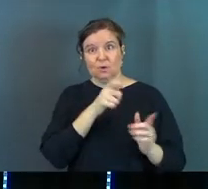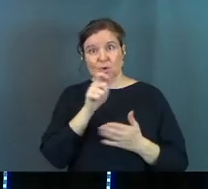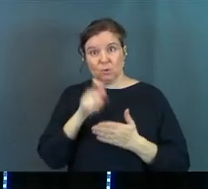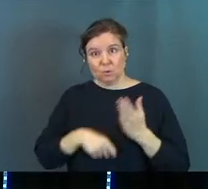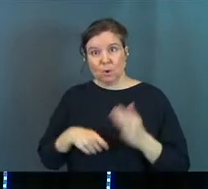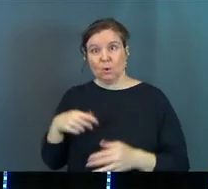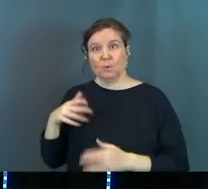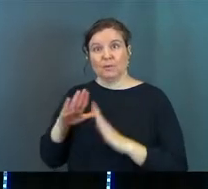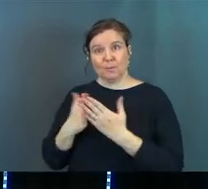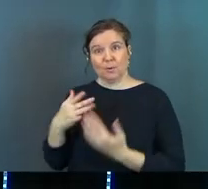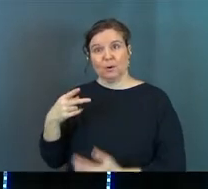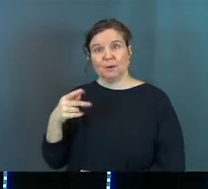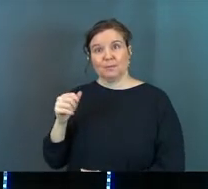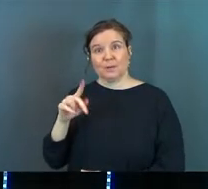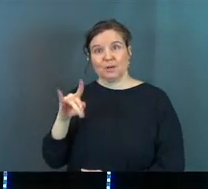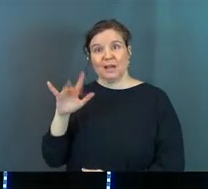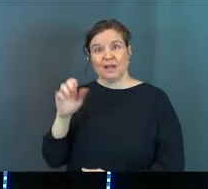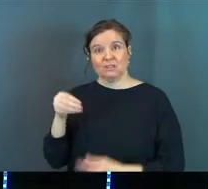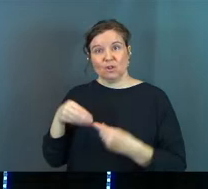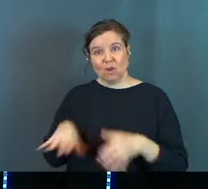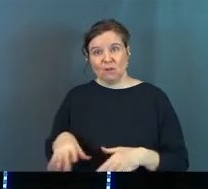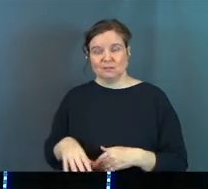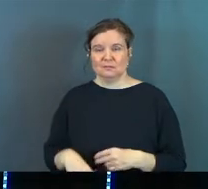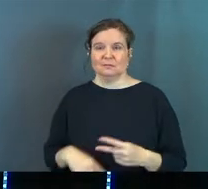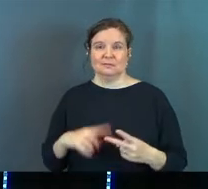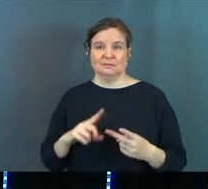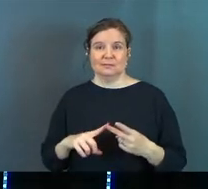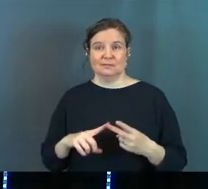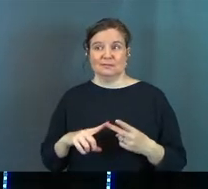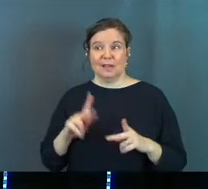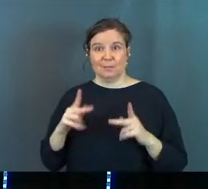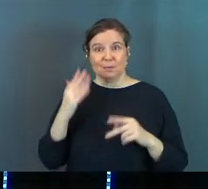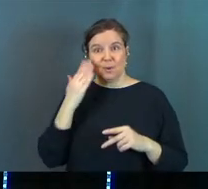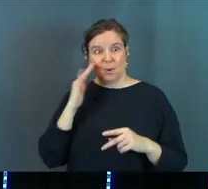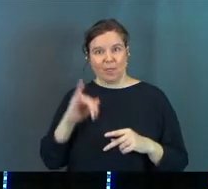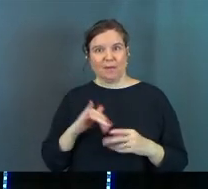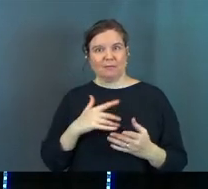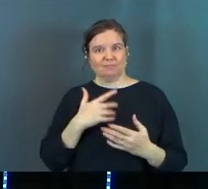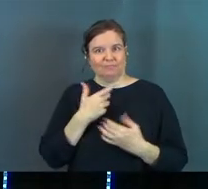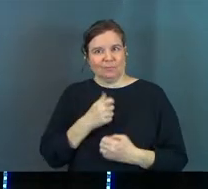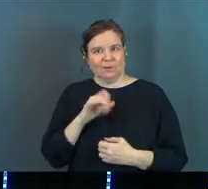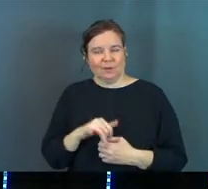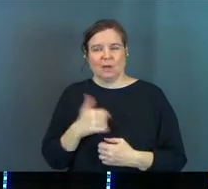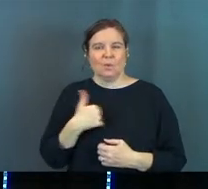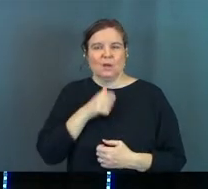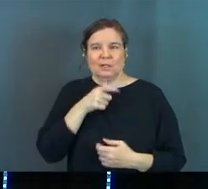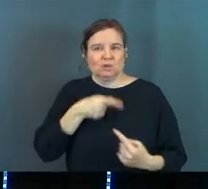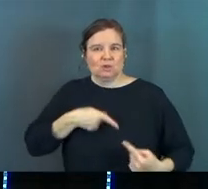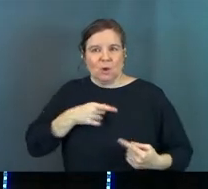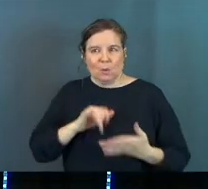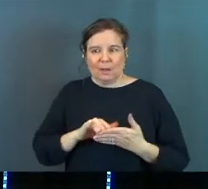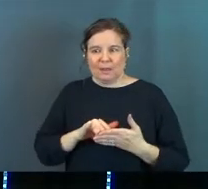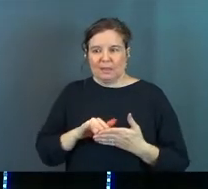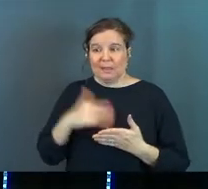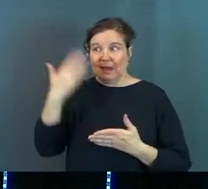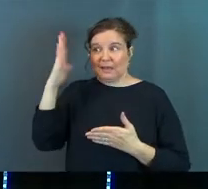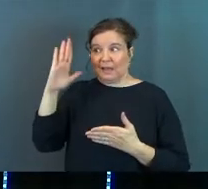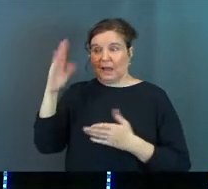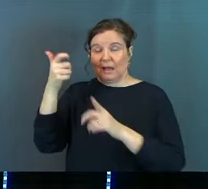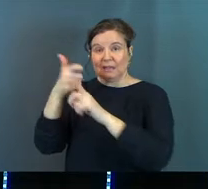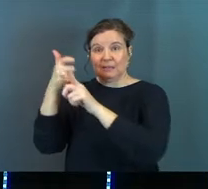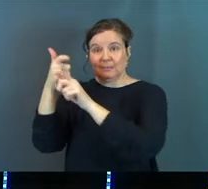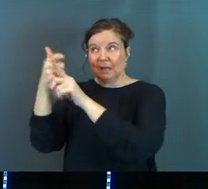Paradise Lost. And there's no question in the minds of scholars about that. So we don't need to struggle with the fact that